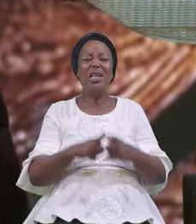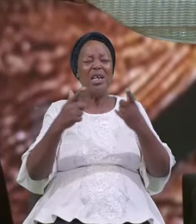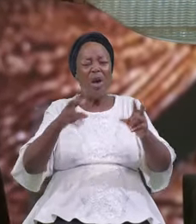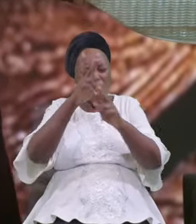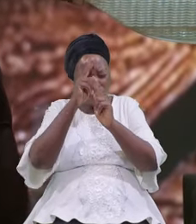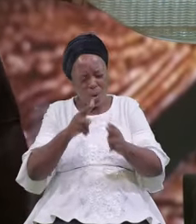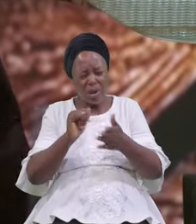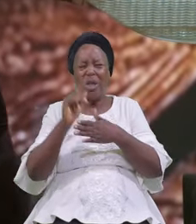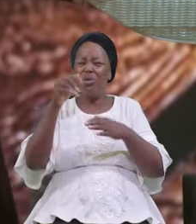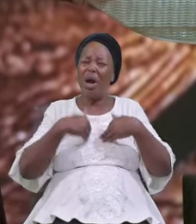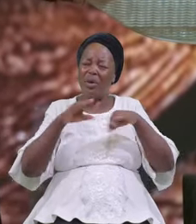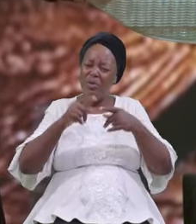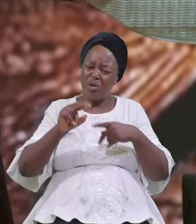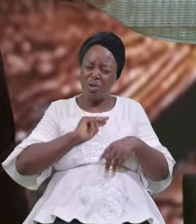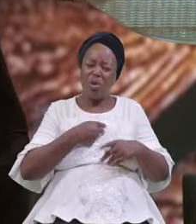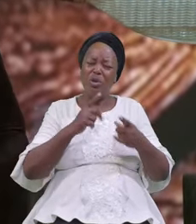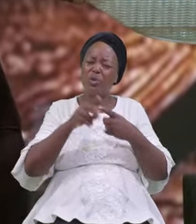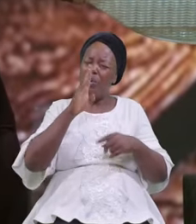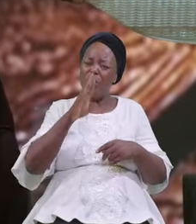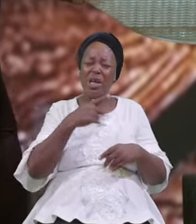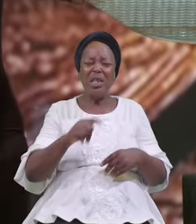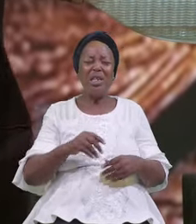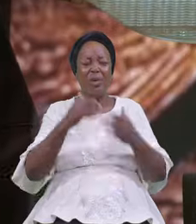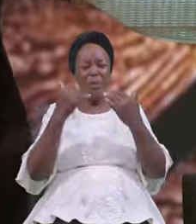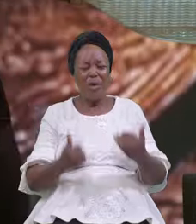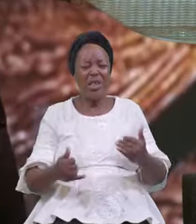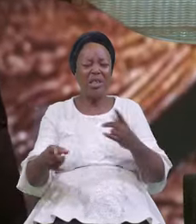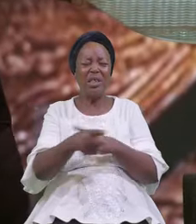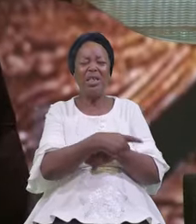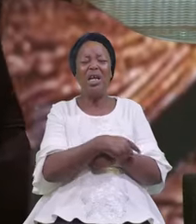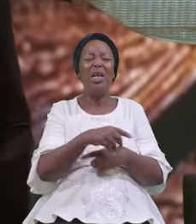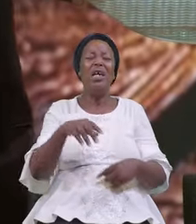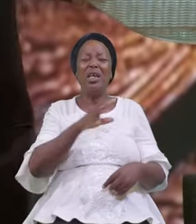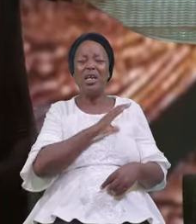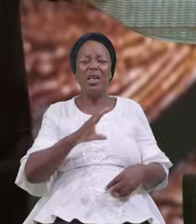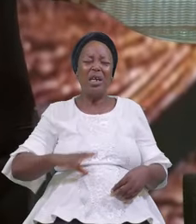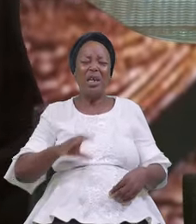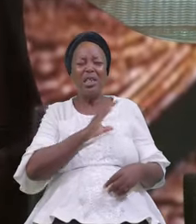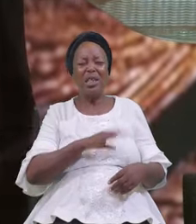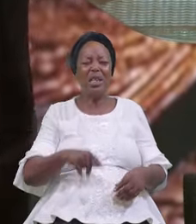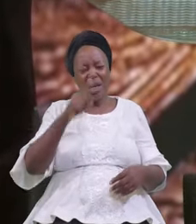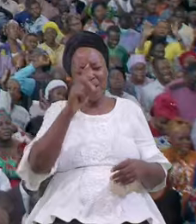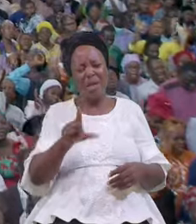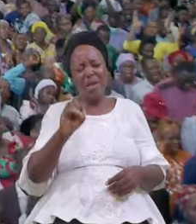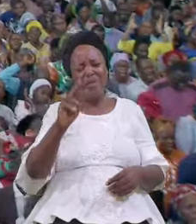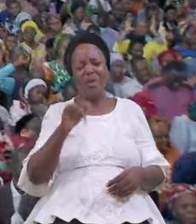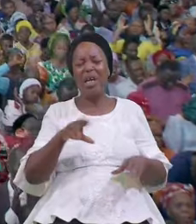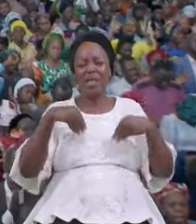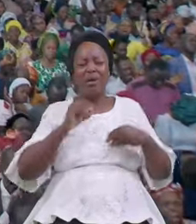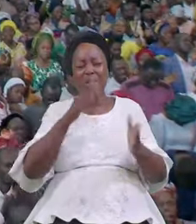given us to be the present day Christ-like Levites. Accept our praises in Jesus'